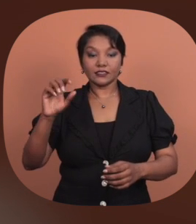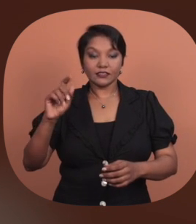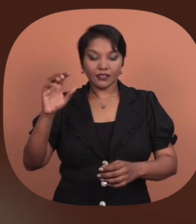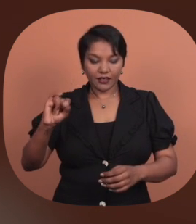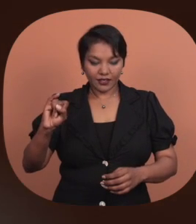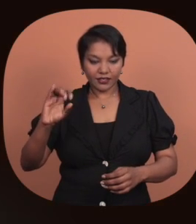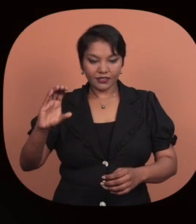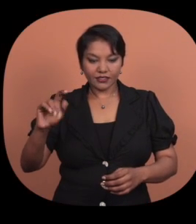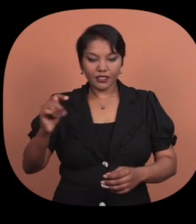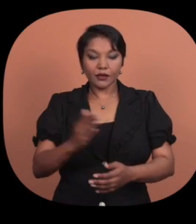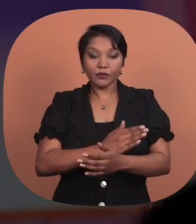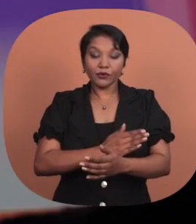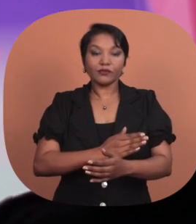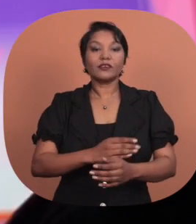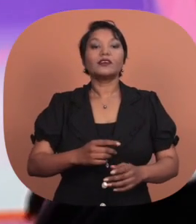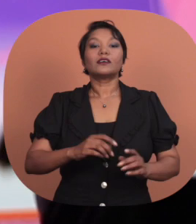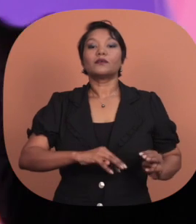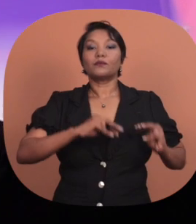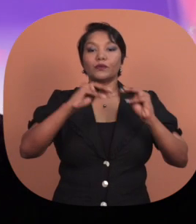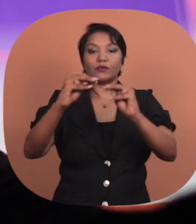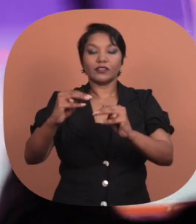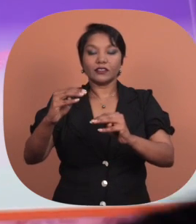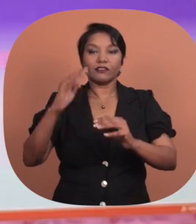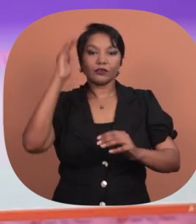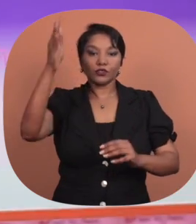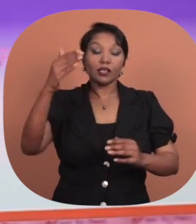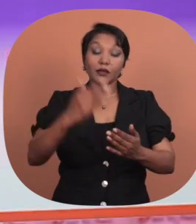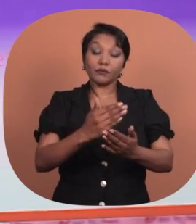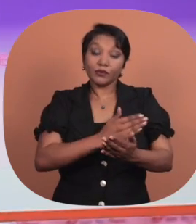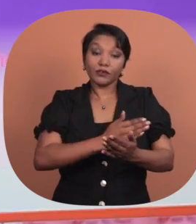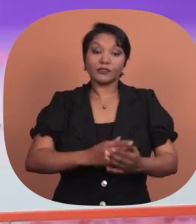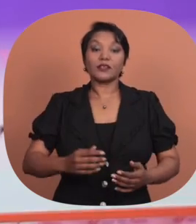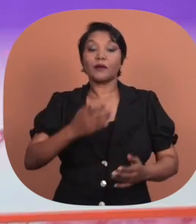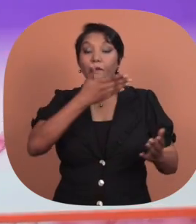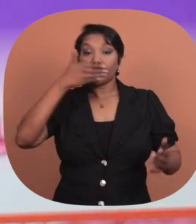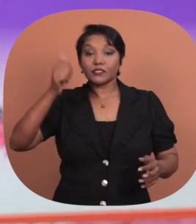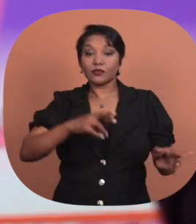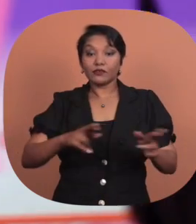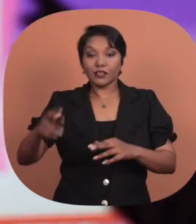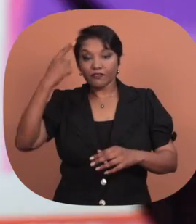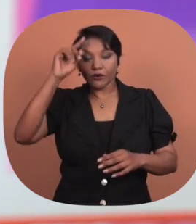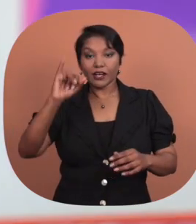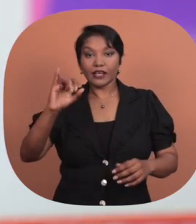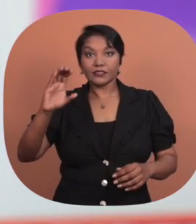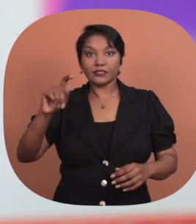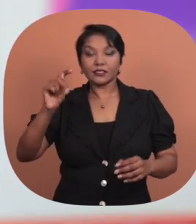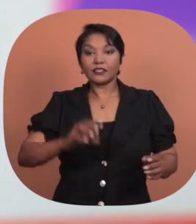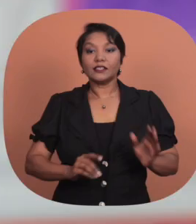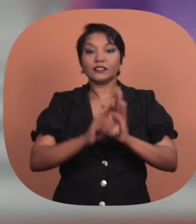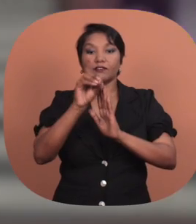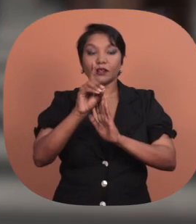4.1 from 4.0. In order to see continued growth, there must be continuing development of our national